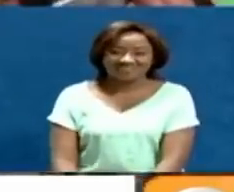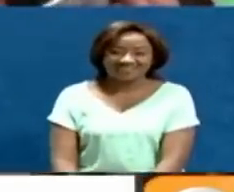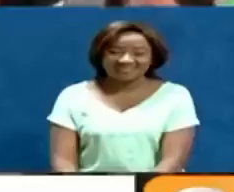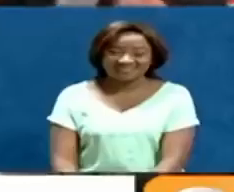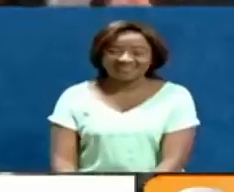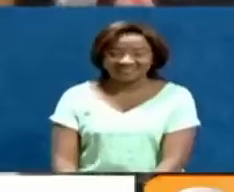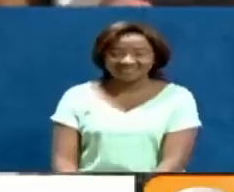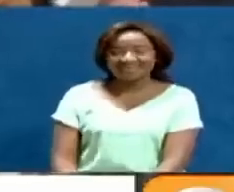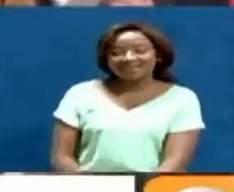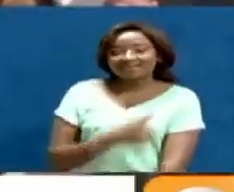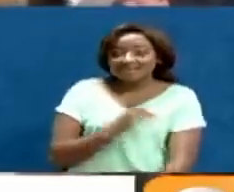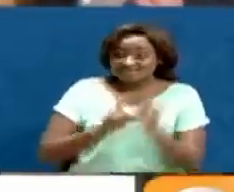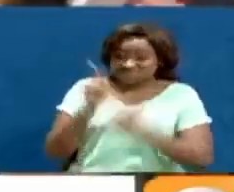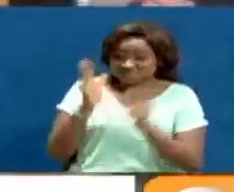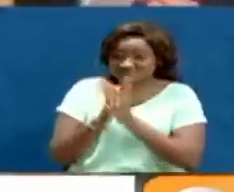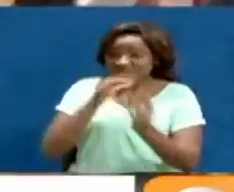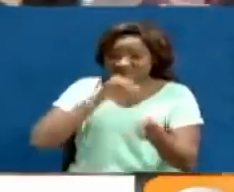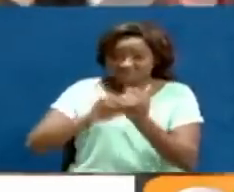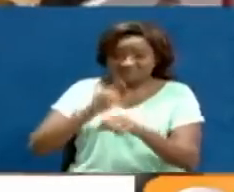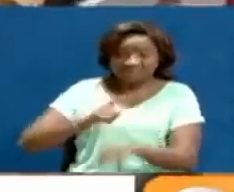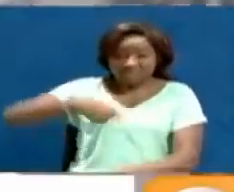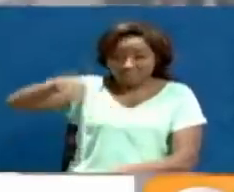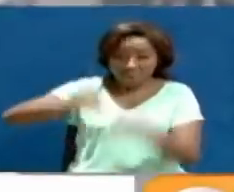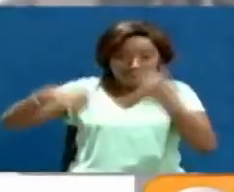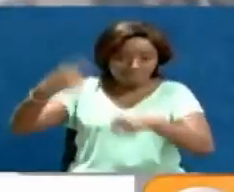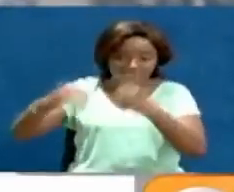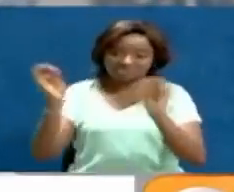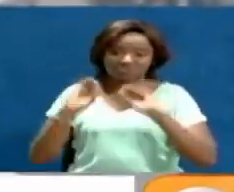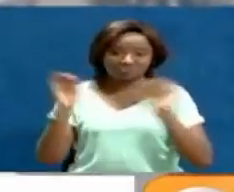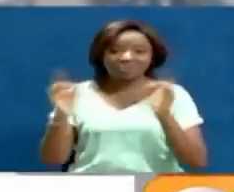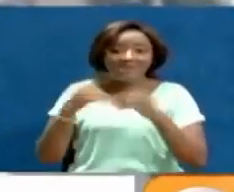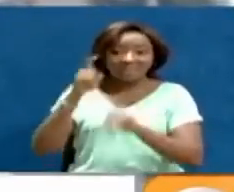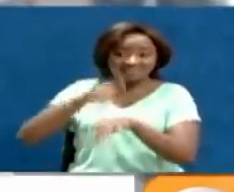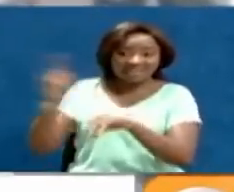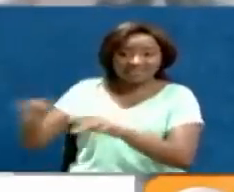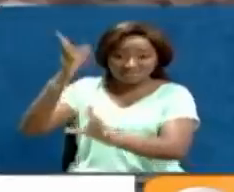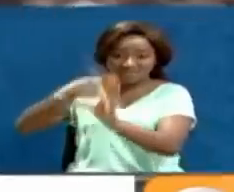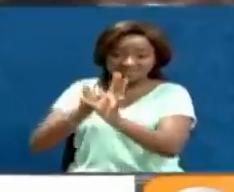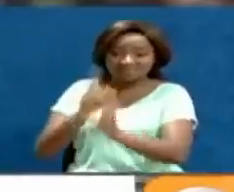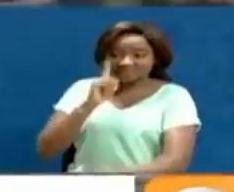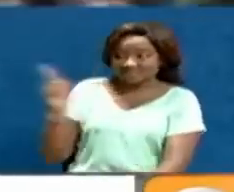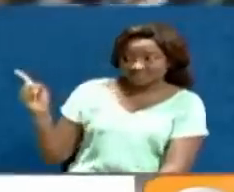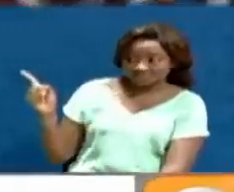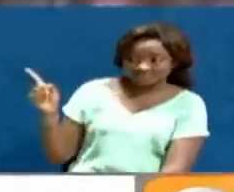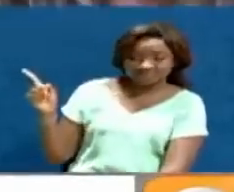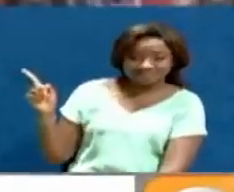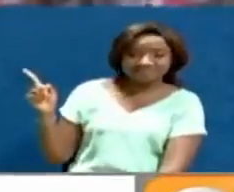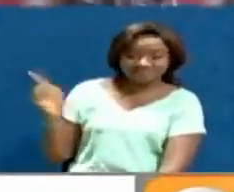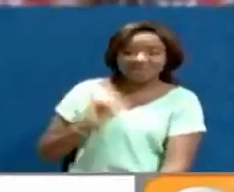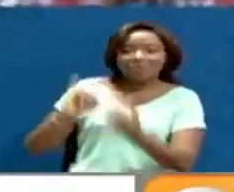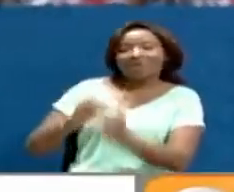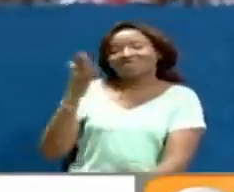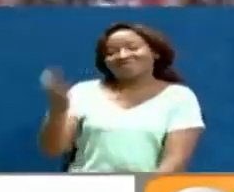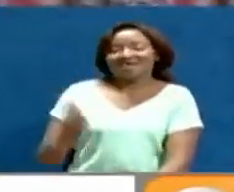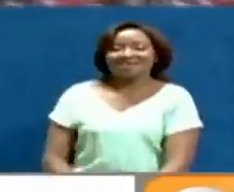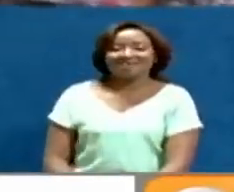Most of the time, Grace does not travel with her husband when he goes for competition. But when Eliud took part in the Ineos 159 challenge, Grace was in